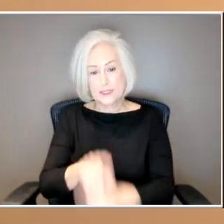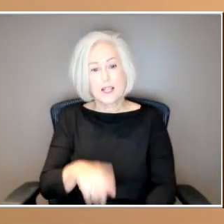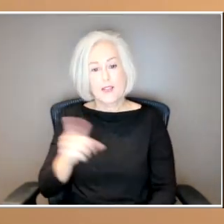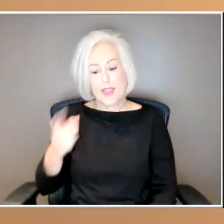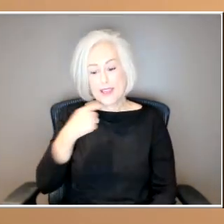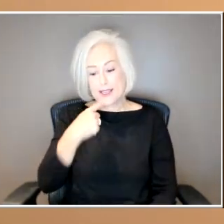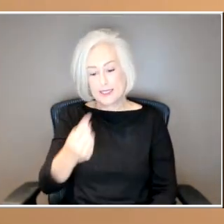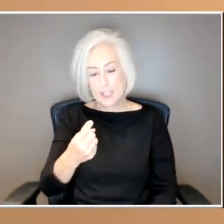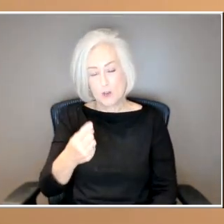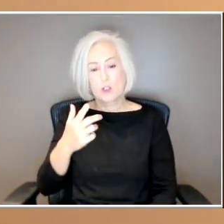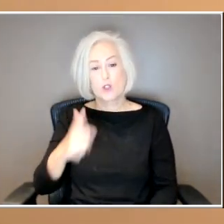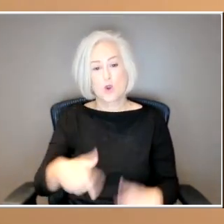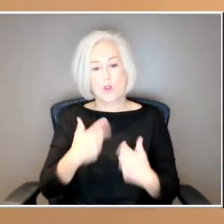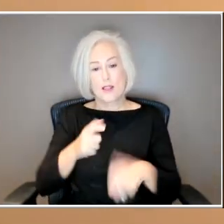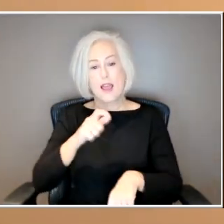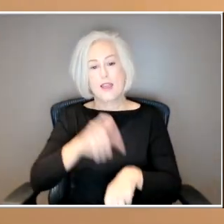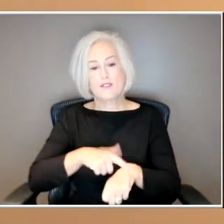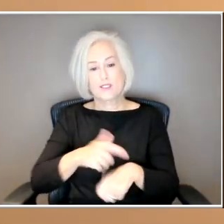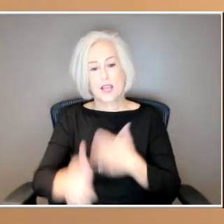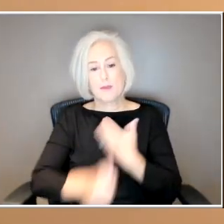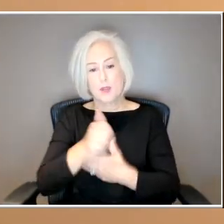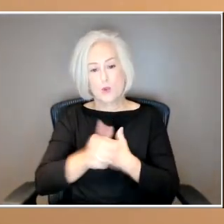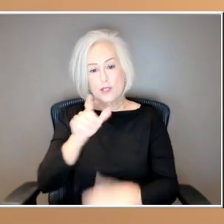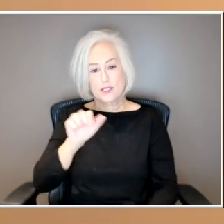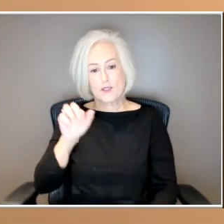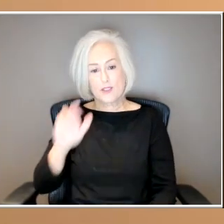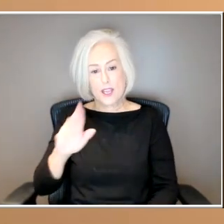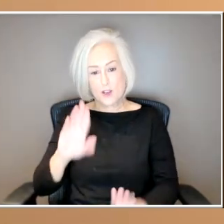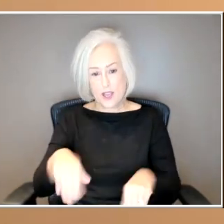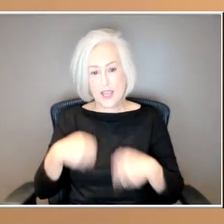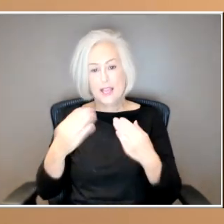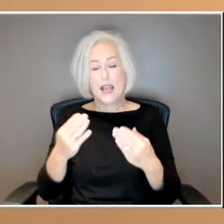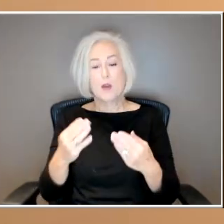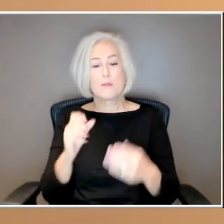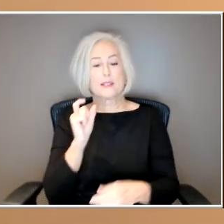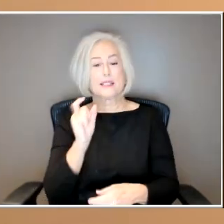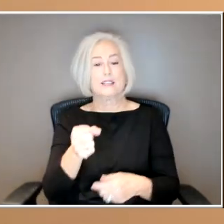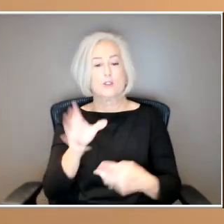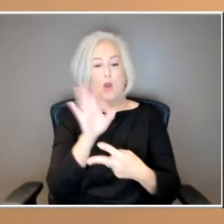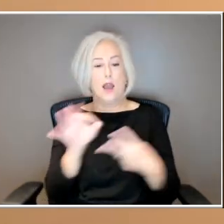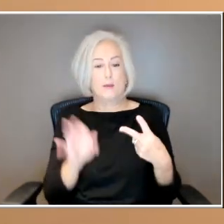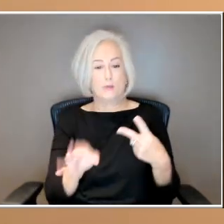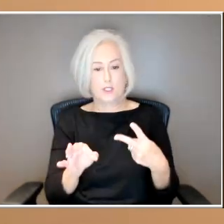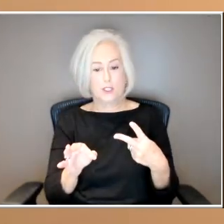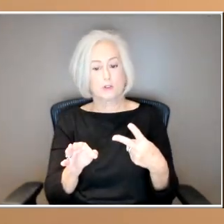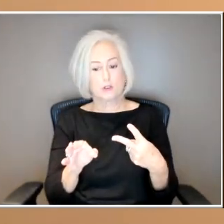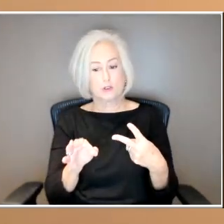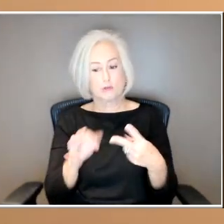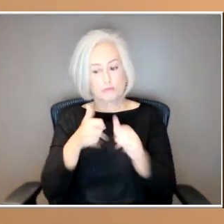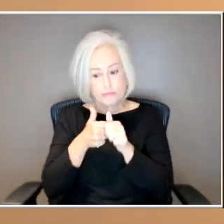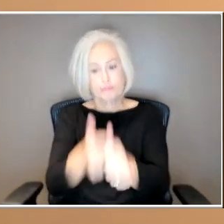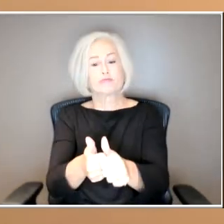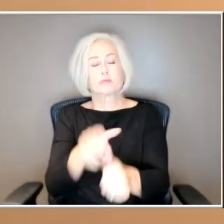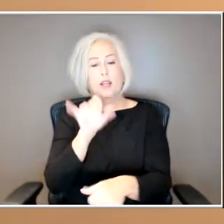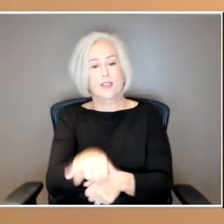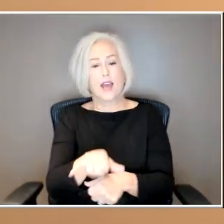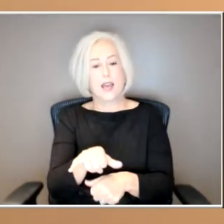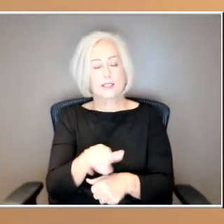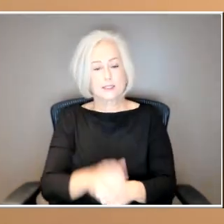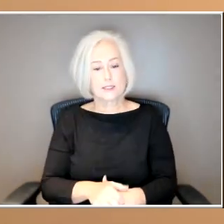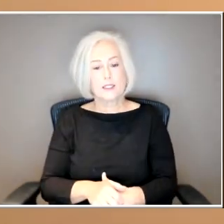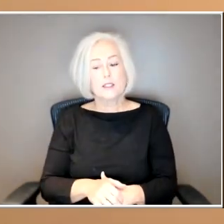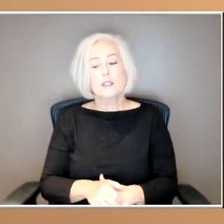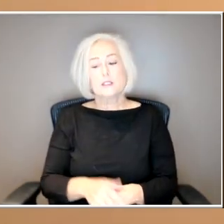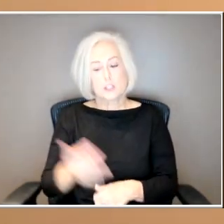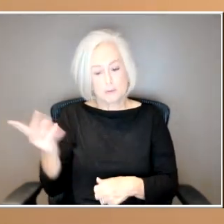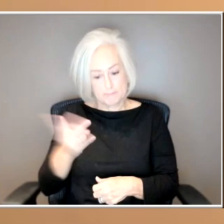cancer is, and they can give you options to stay on top of things. So Angelina Jolie really helped us to be able to have those conversations about,